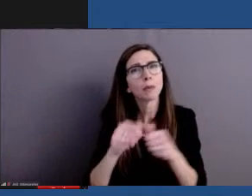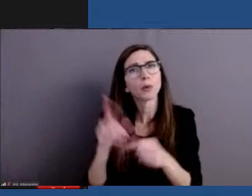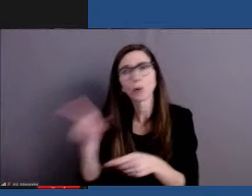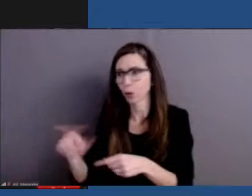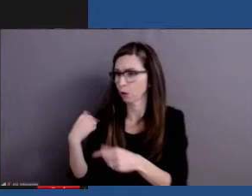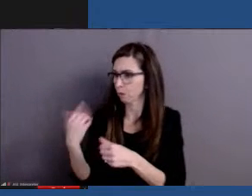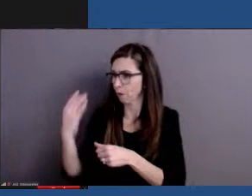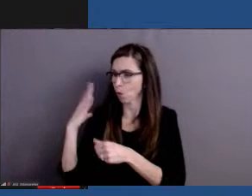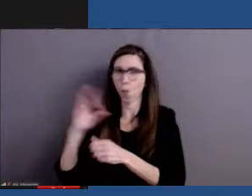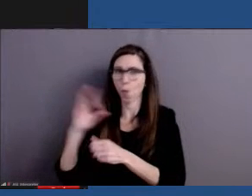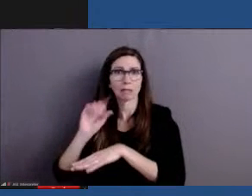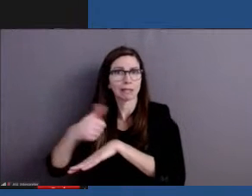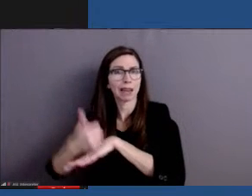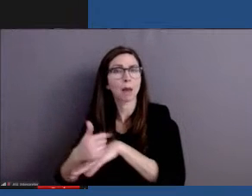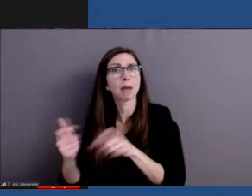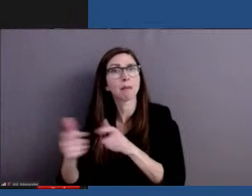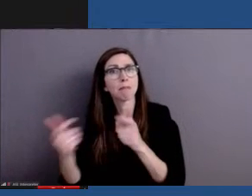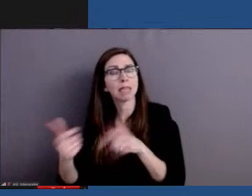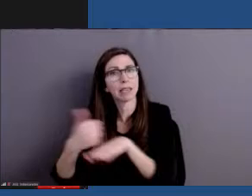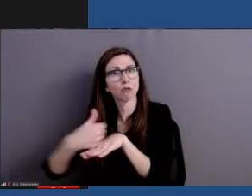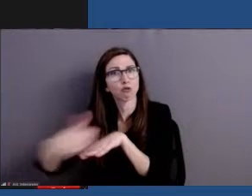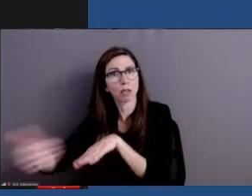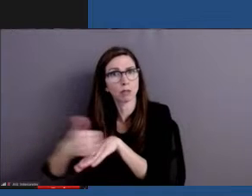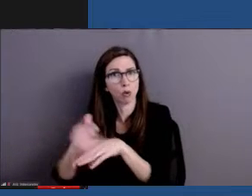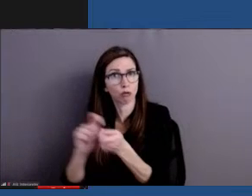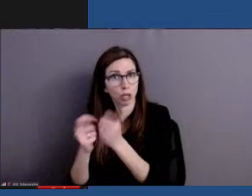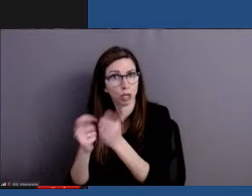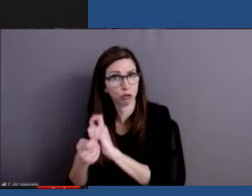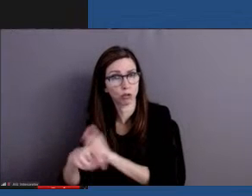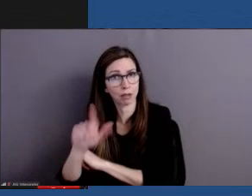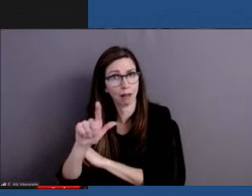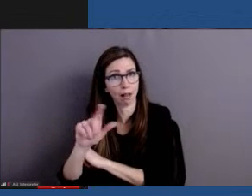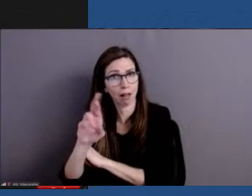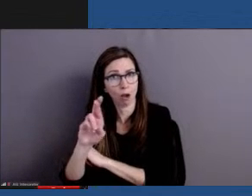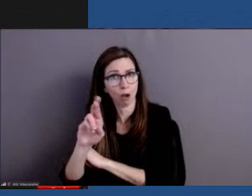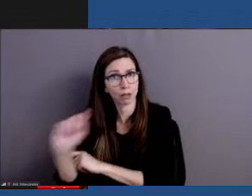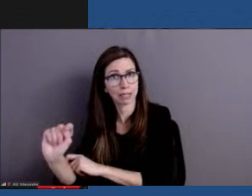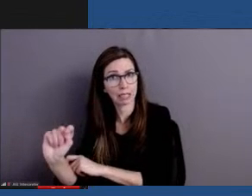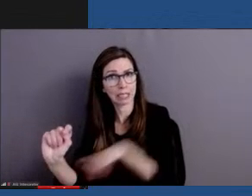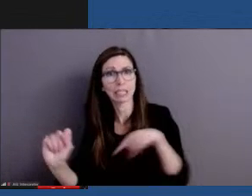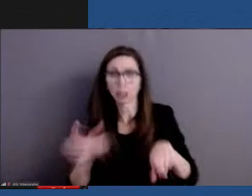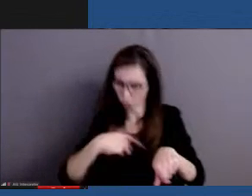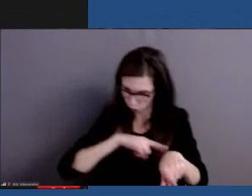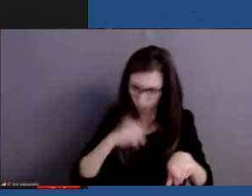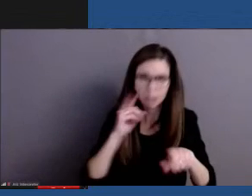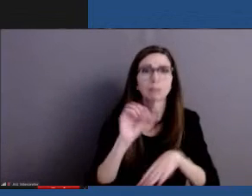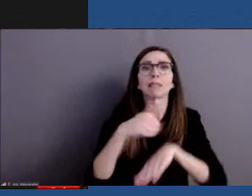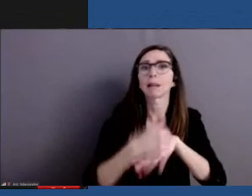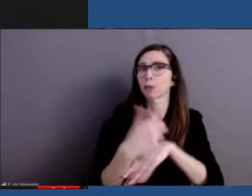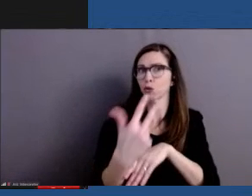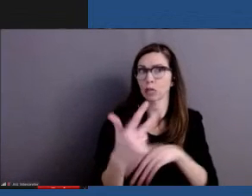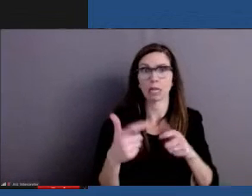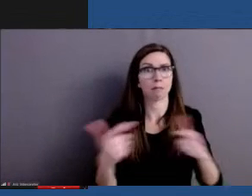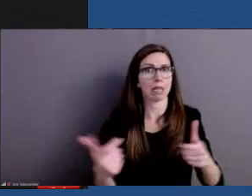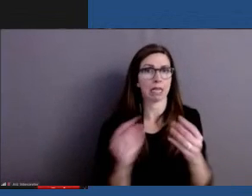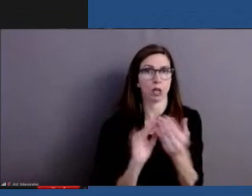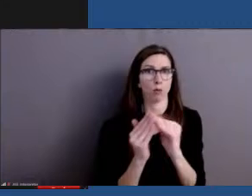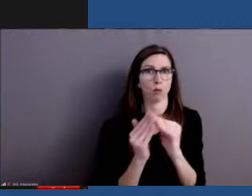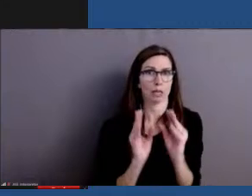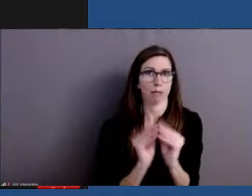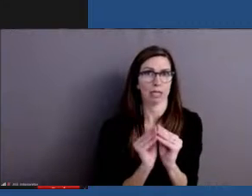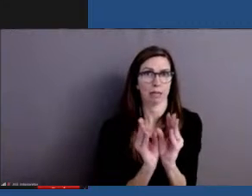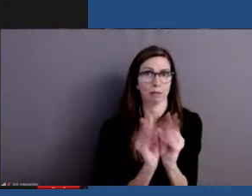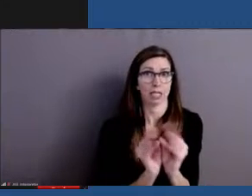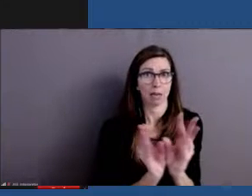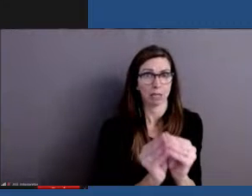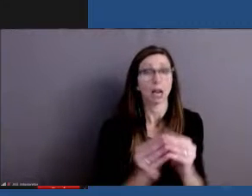changes that were necessitated by the introduction of LRT. And we continue to engage closely with